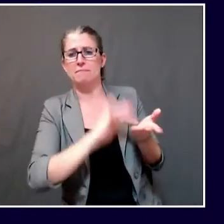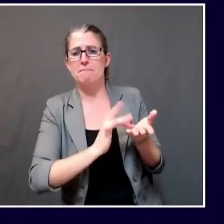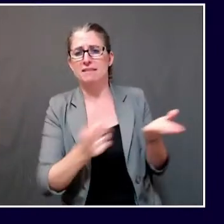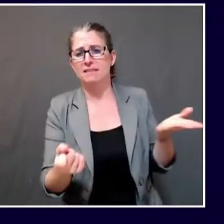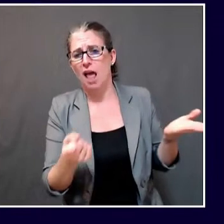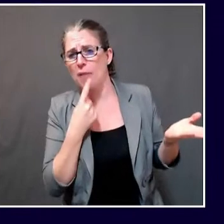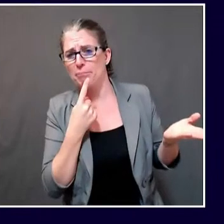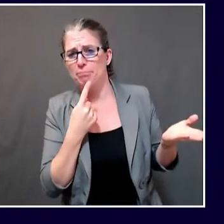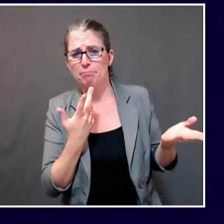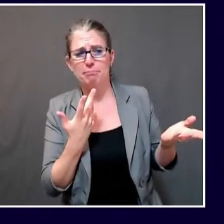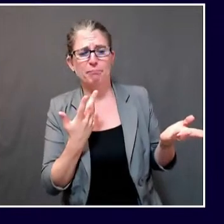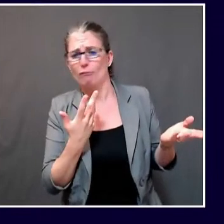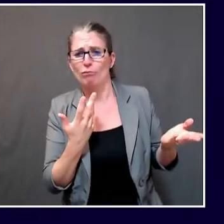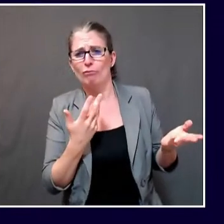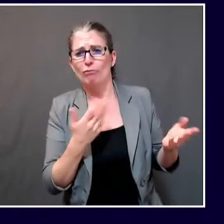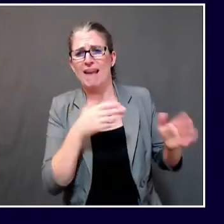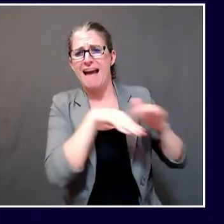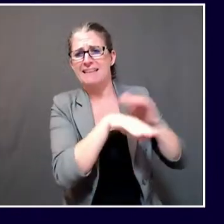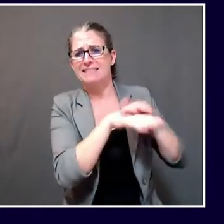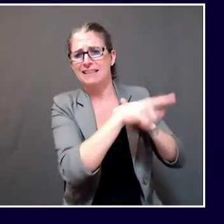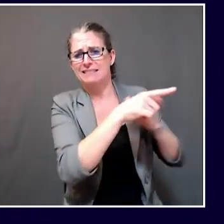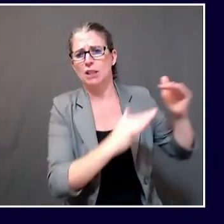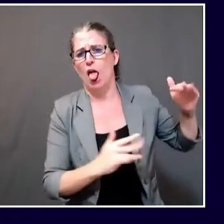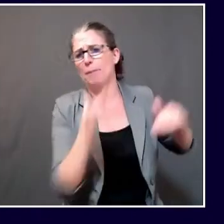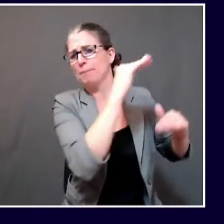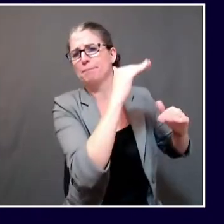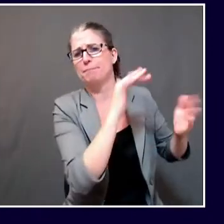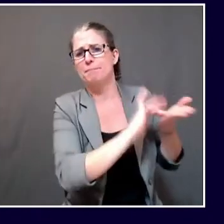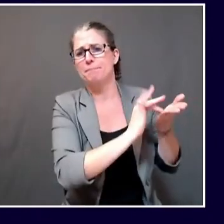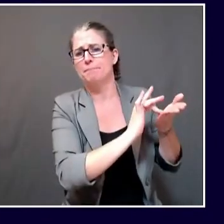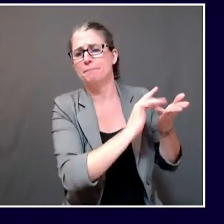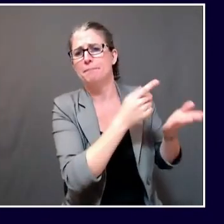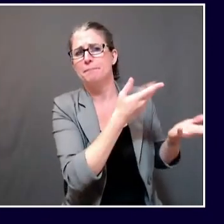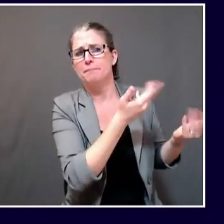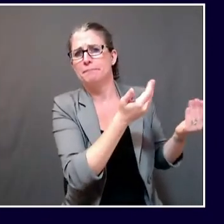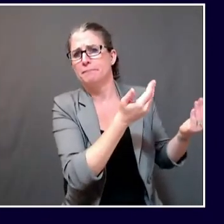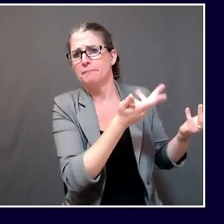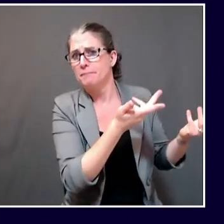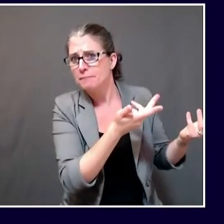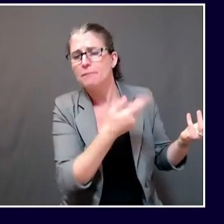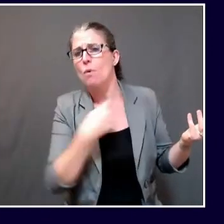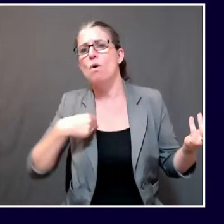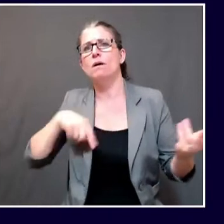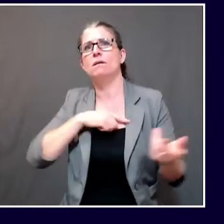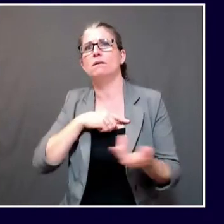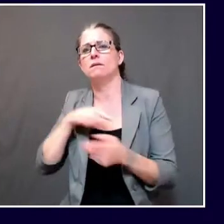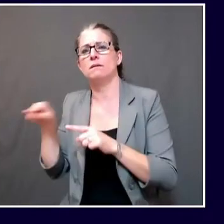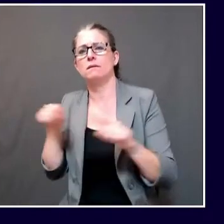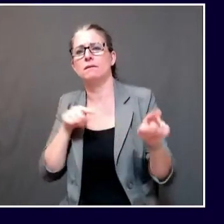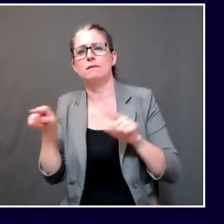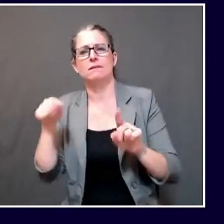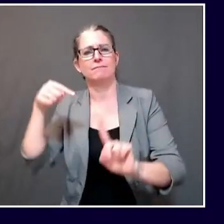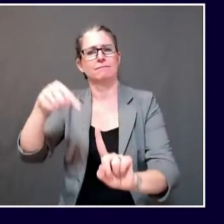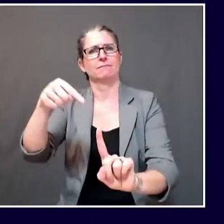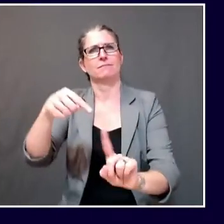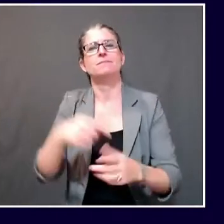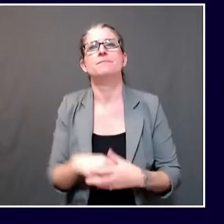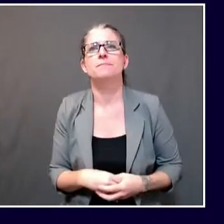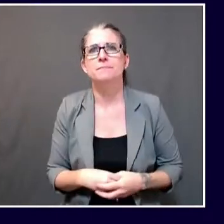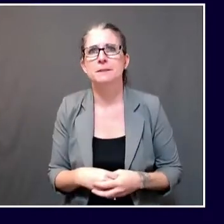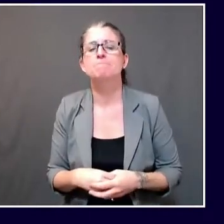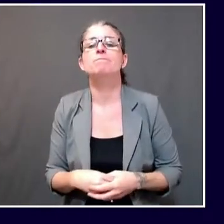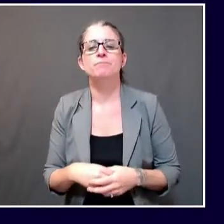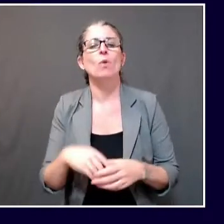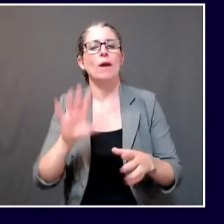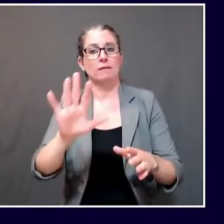with respect to determining when somebody can be put into that recovered category. By putting somebody into the recovered